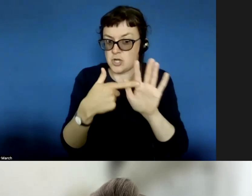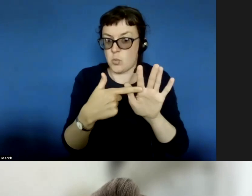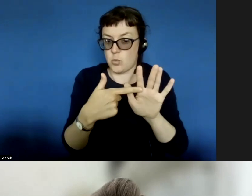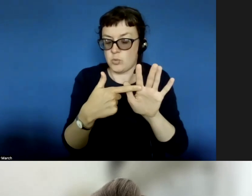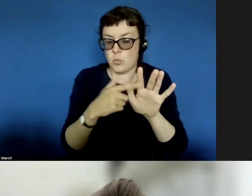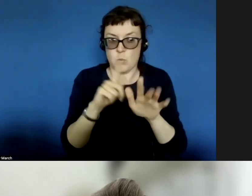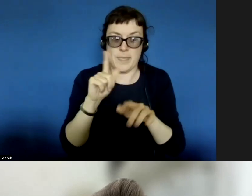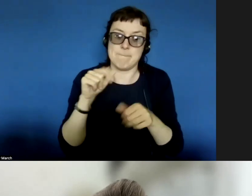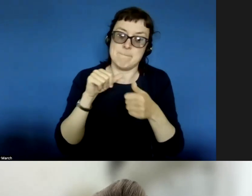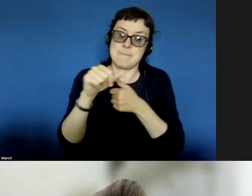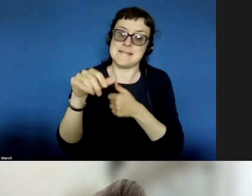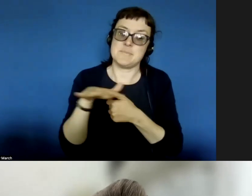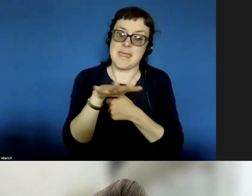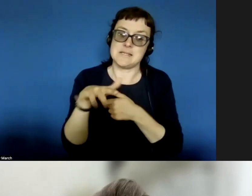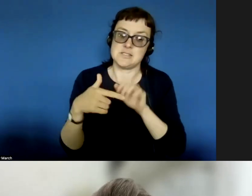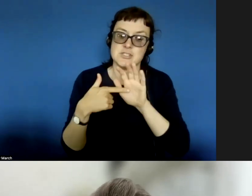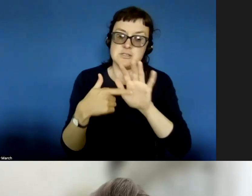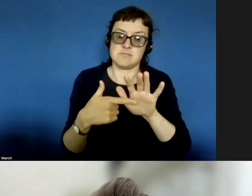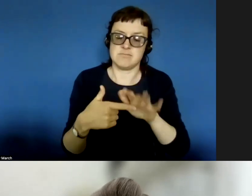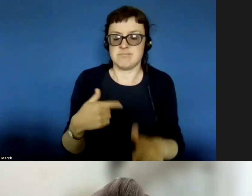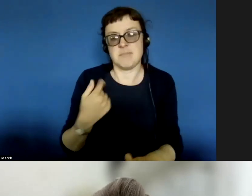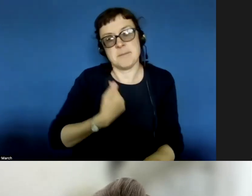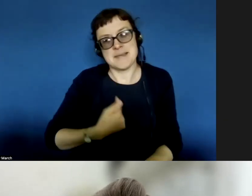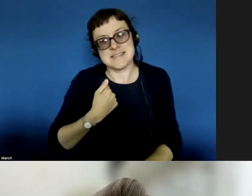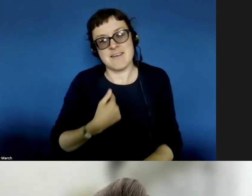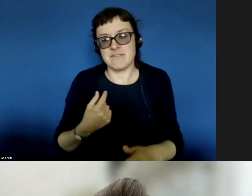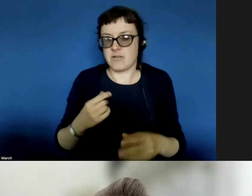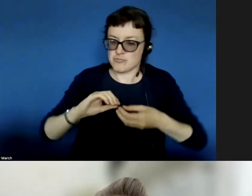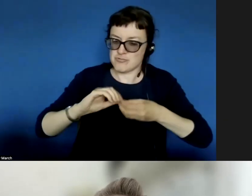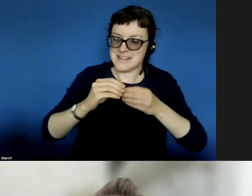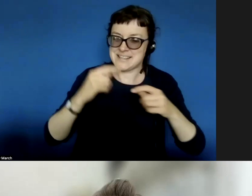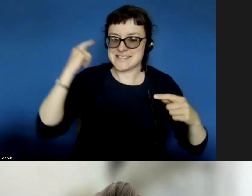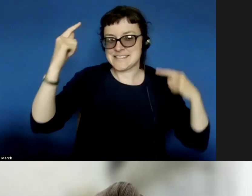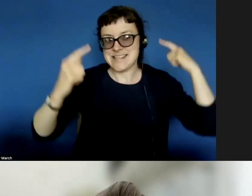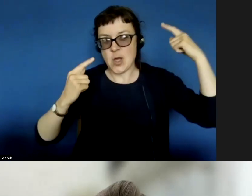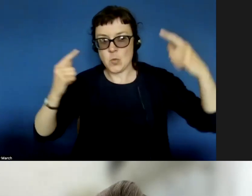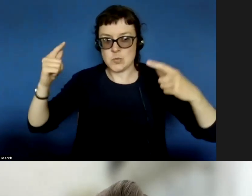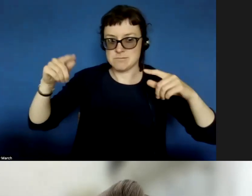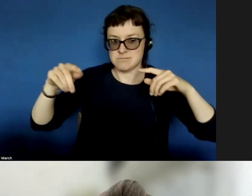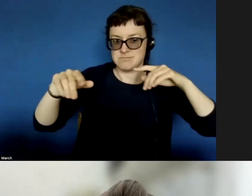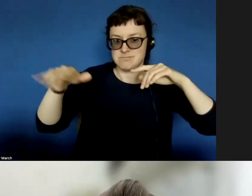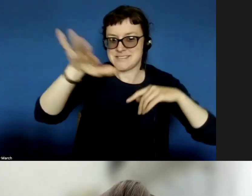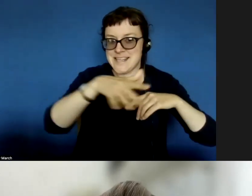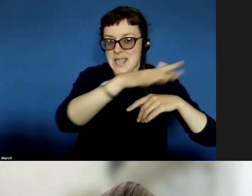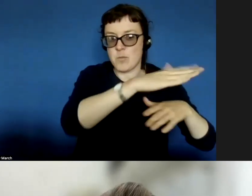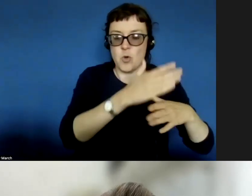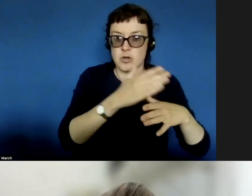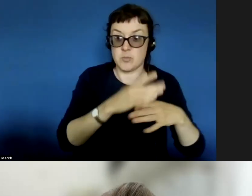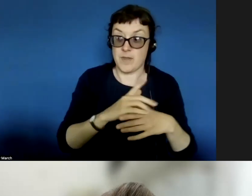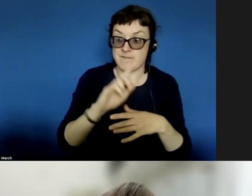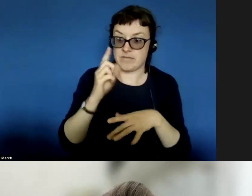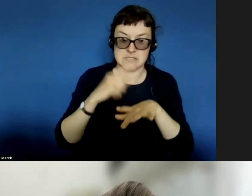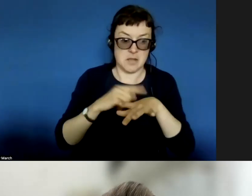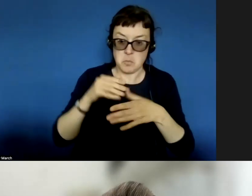the issues with I do quite intensive like soundscape work. And even when I first got the chance to go into the museum,